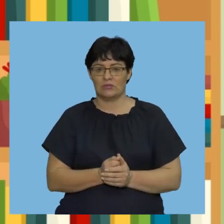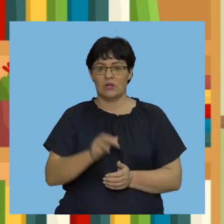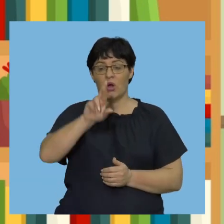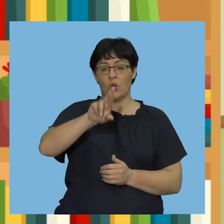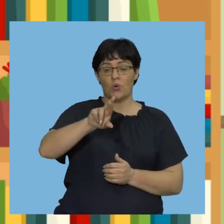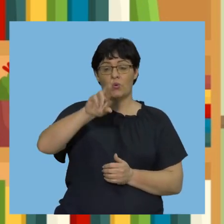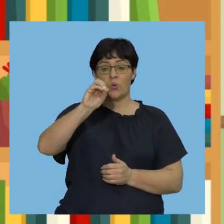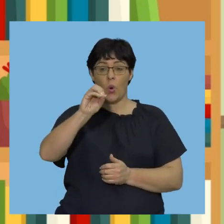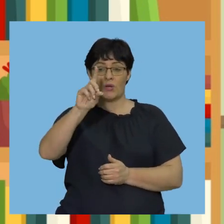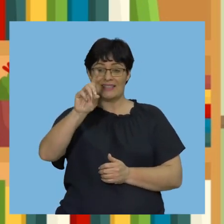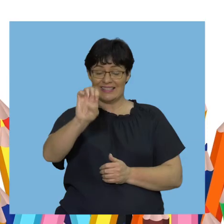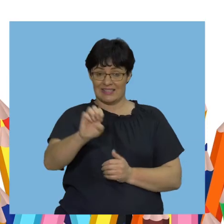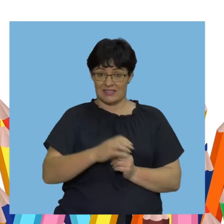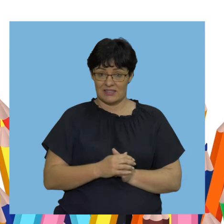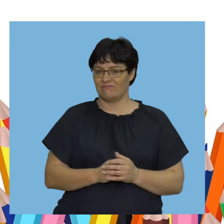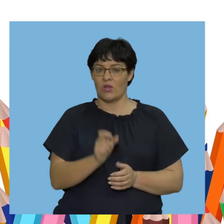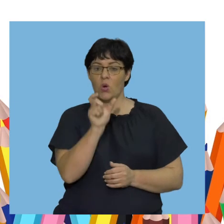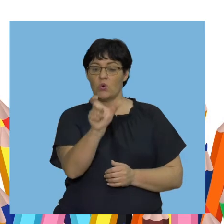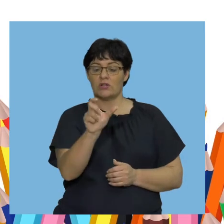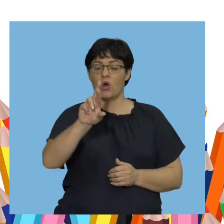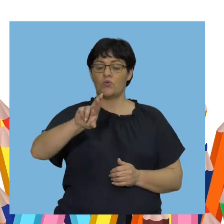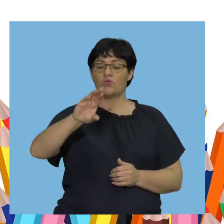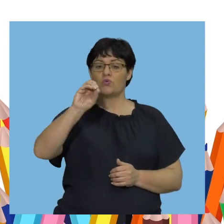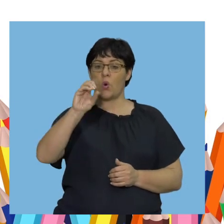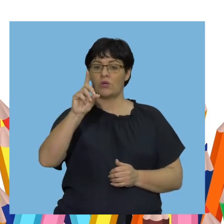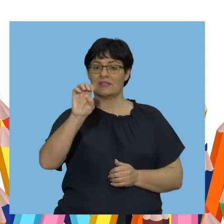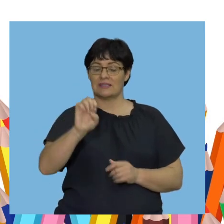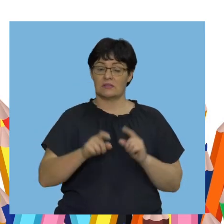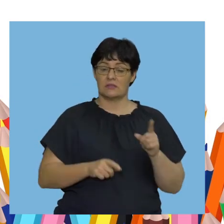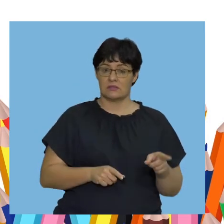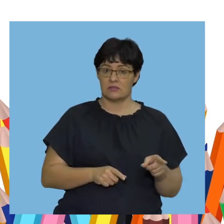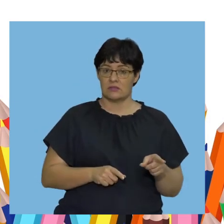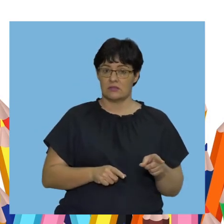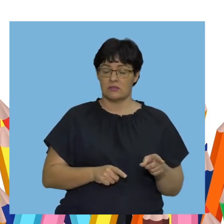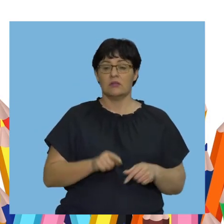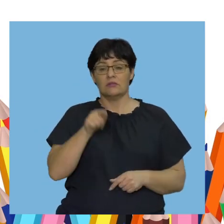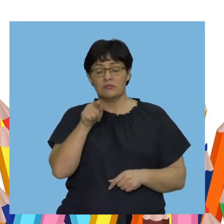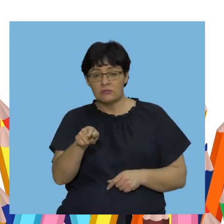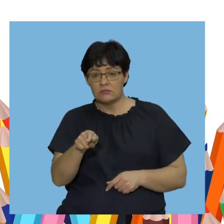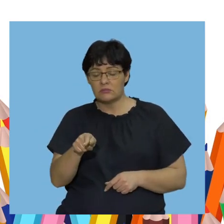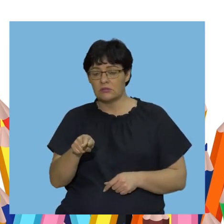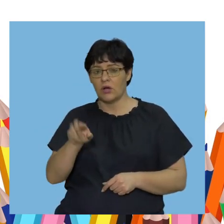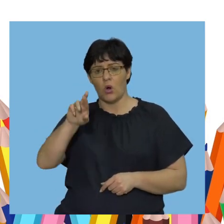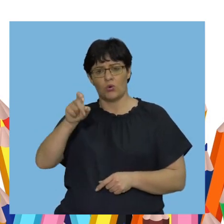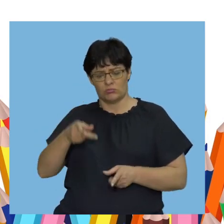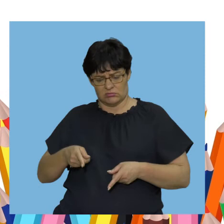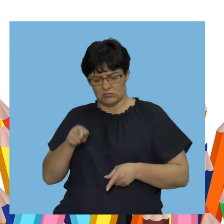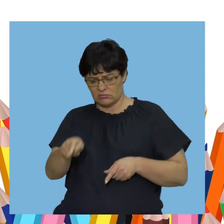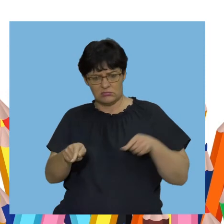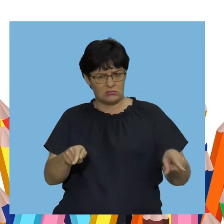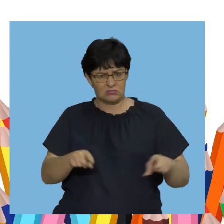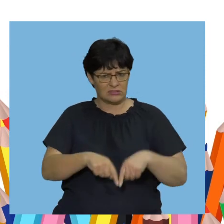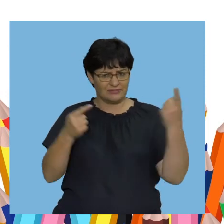sentence? Great! Does the word rode in the first sentence mean the same as the word rode in the